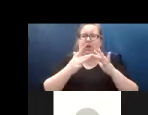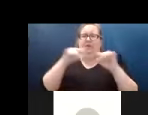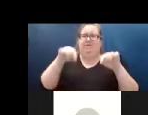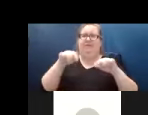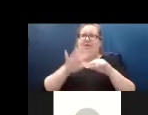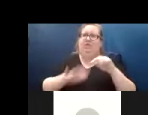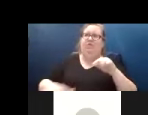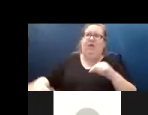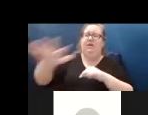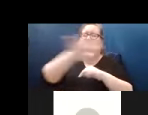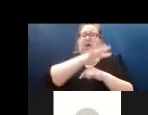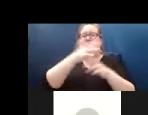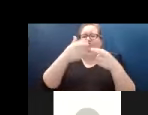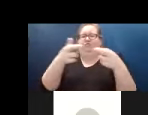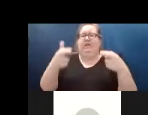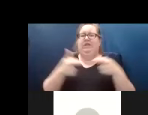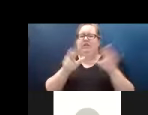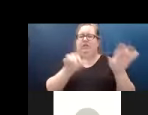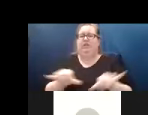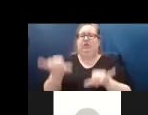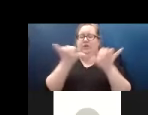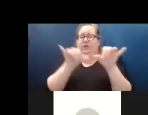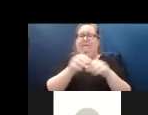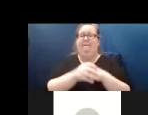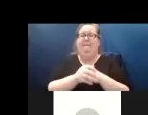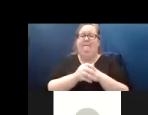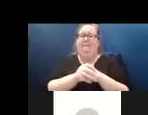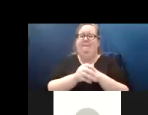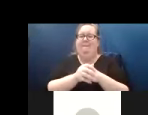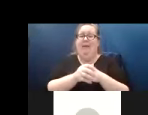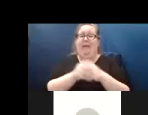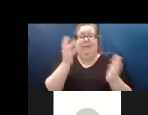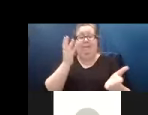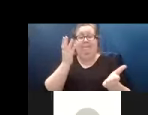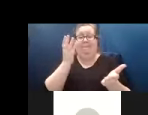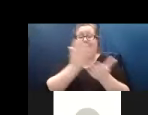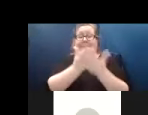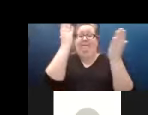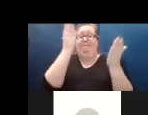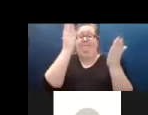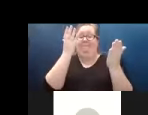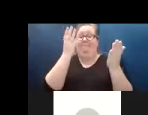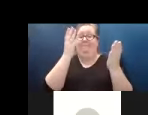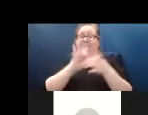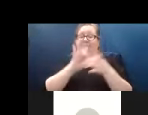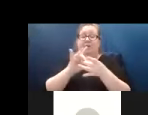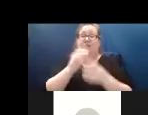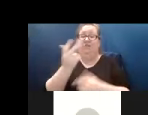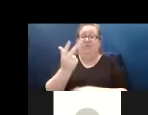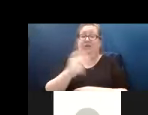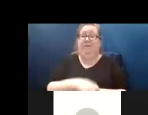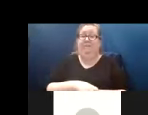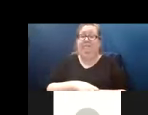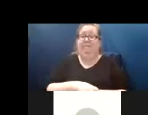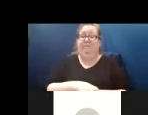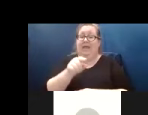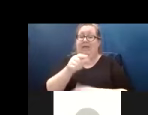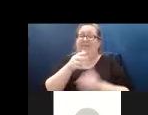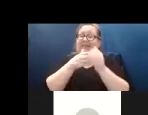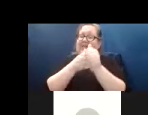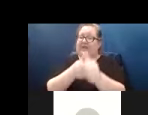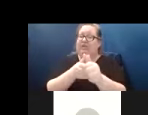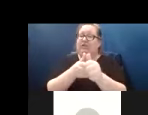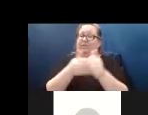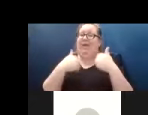our entire region too, which is boom, that's that scenario 3, coordinated leadership too, and have that